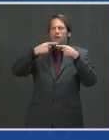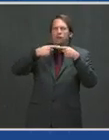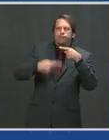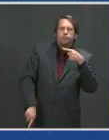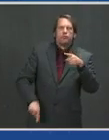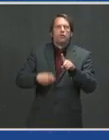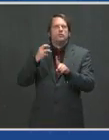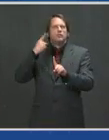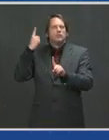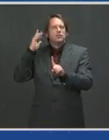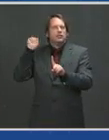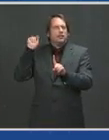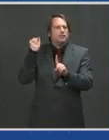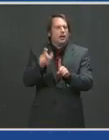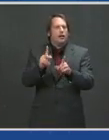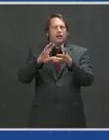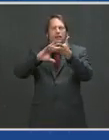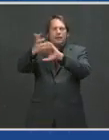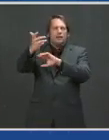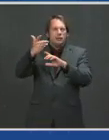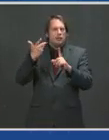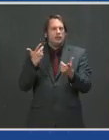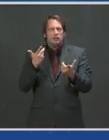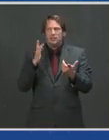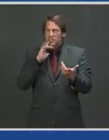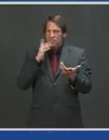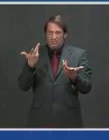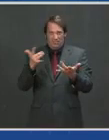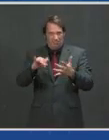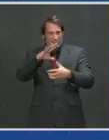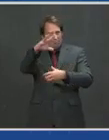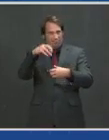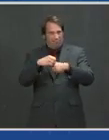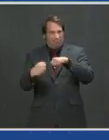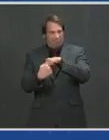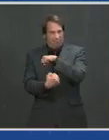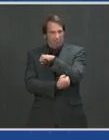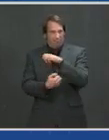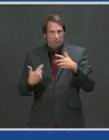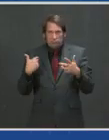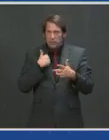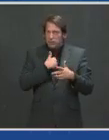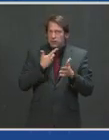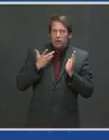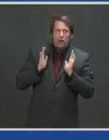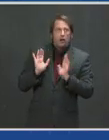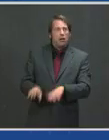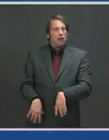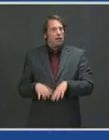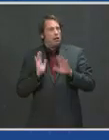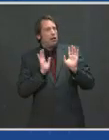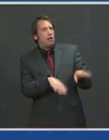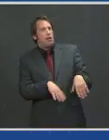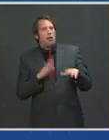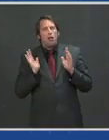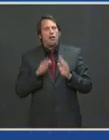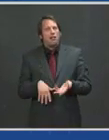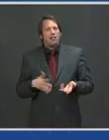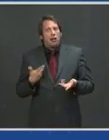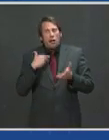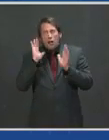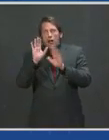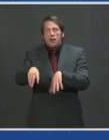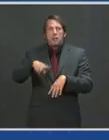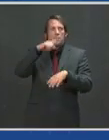community, including those that have historically been left out: Black, Latino, Asian American, Native Americans,